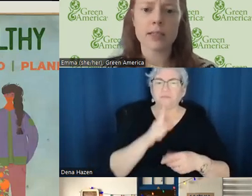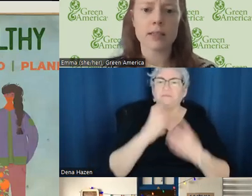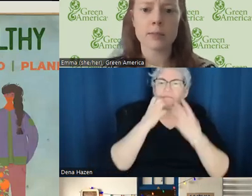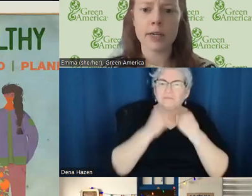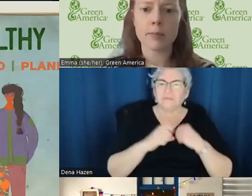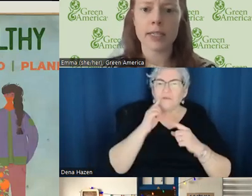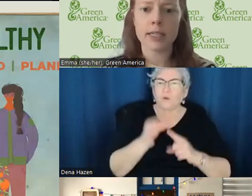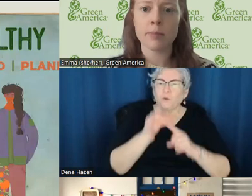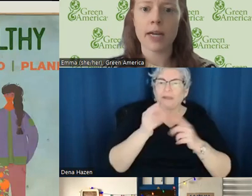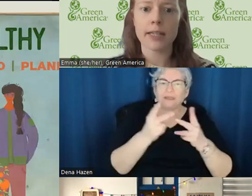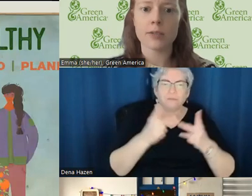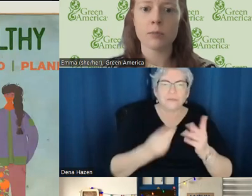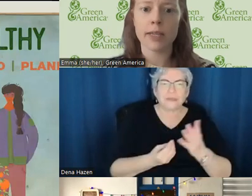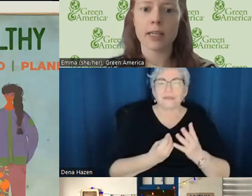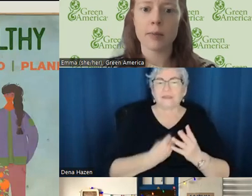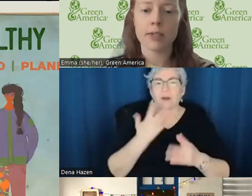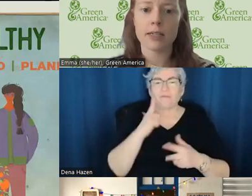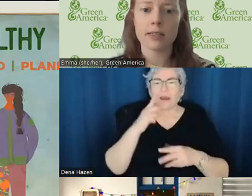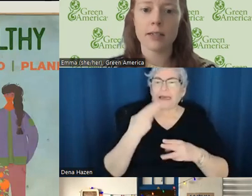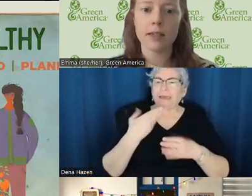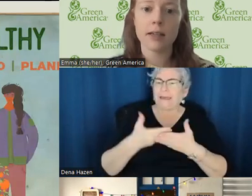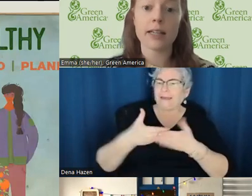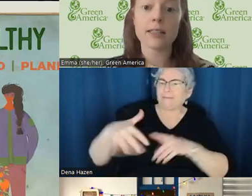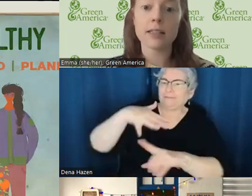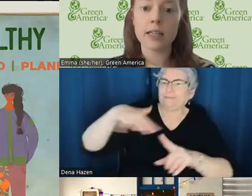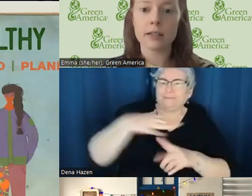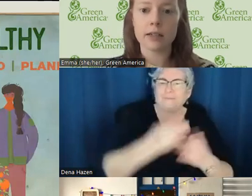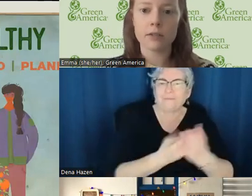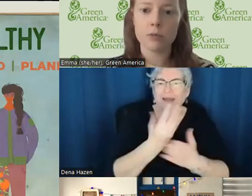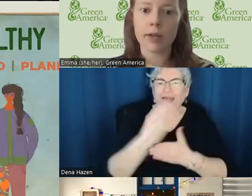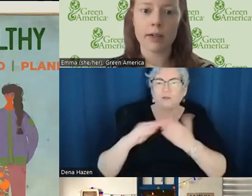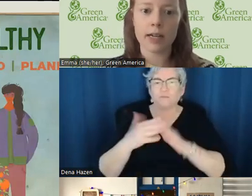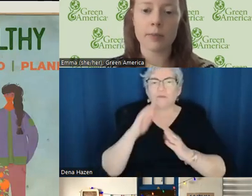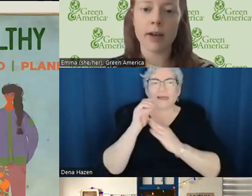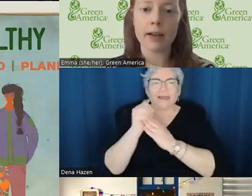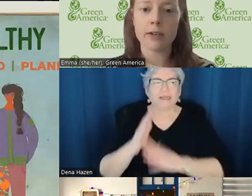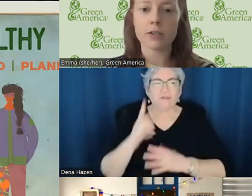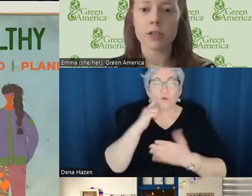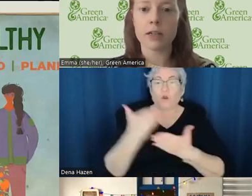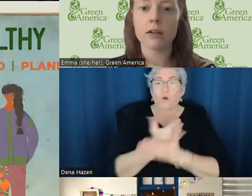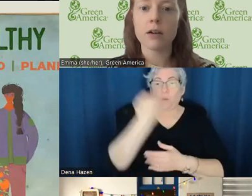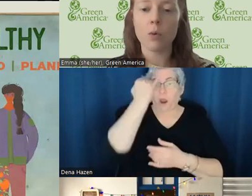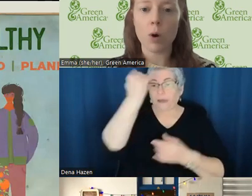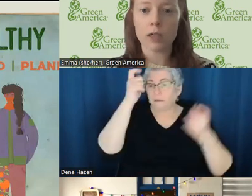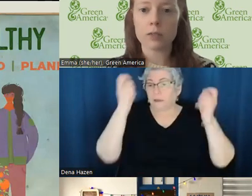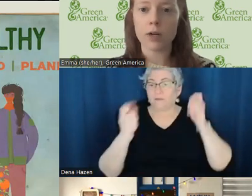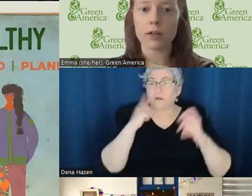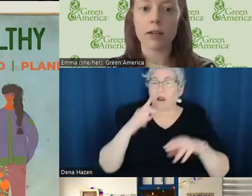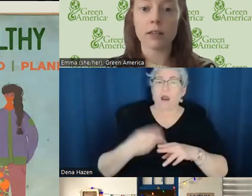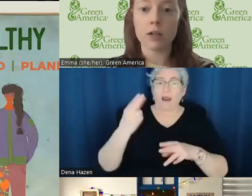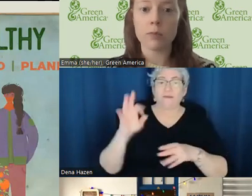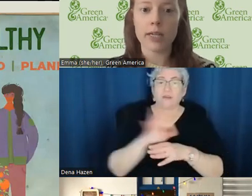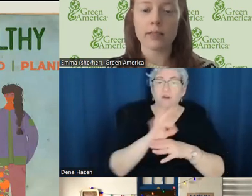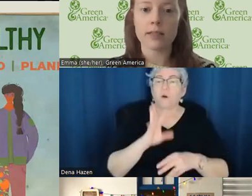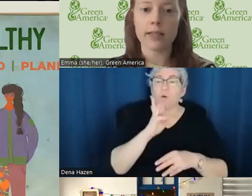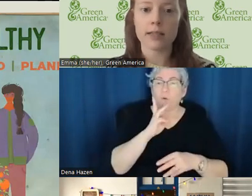unique spaces inspired by nearby natural plant communities and is a leader in the new paradigm of high-functioning, water-smart,